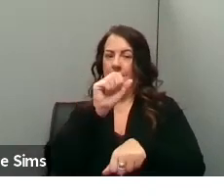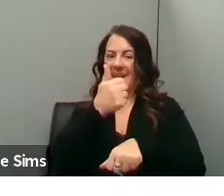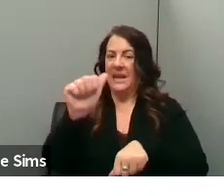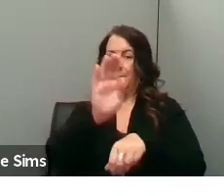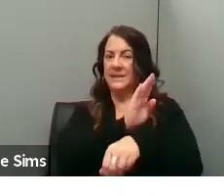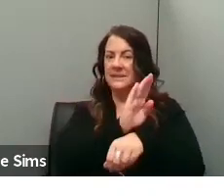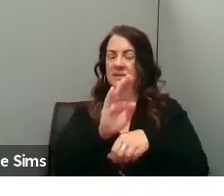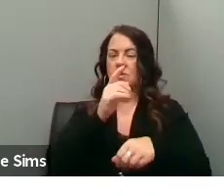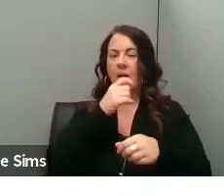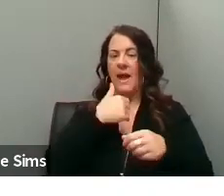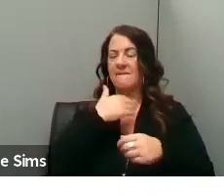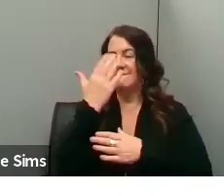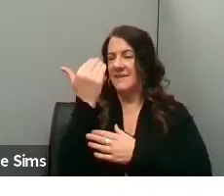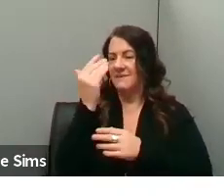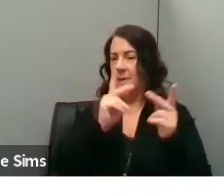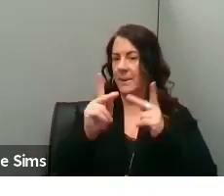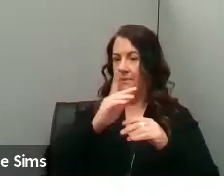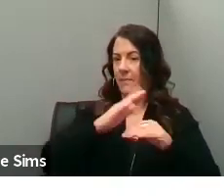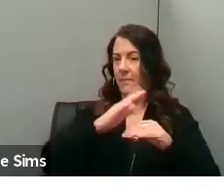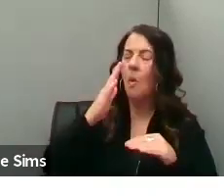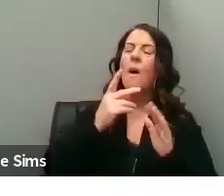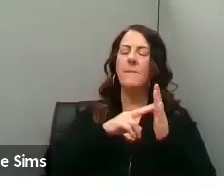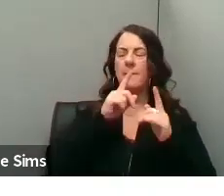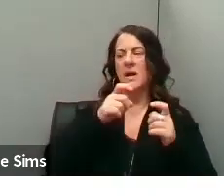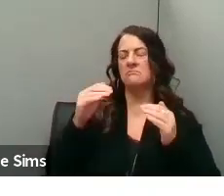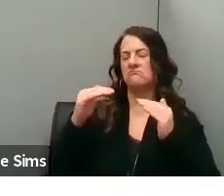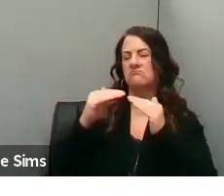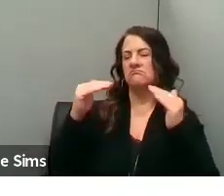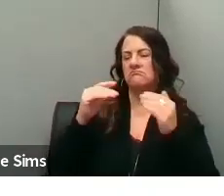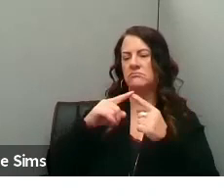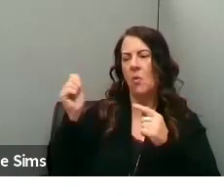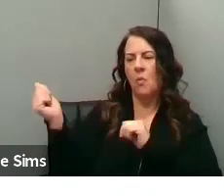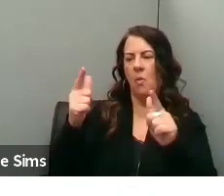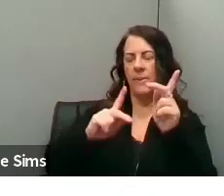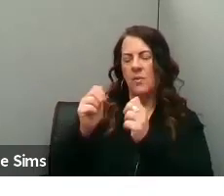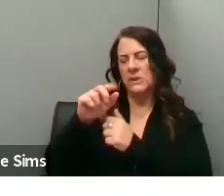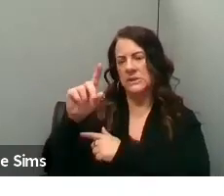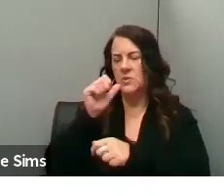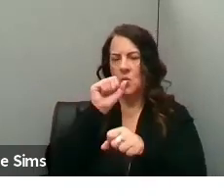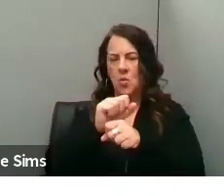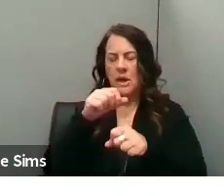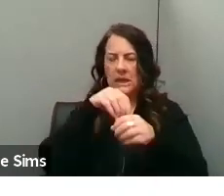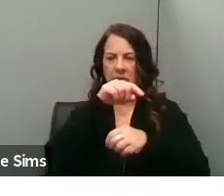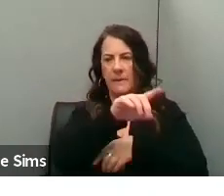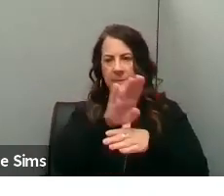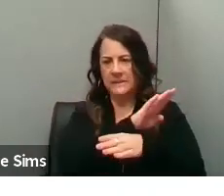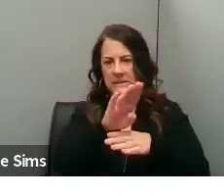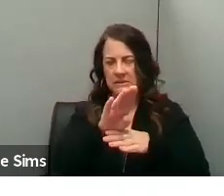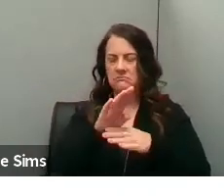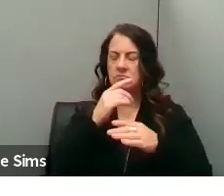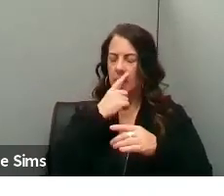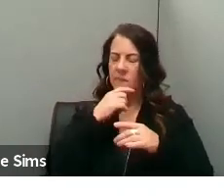employees treat employees with disabilities, and also job applicants with disabilities, equally